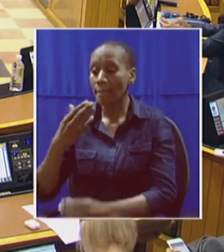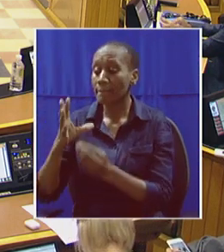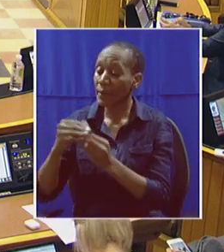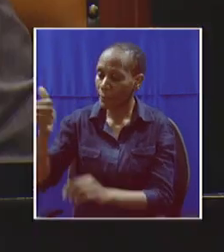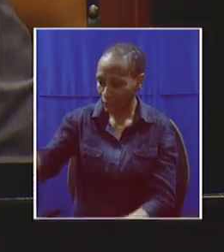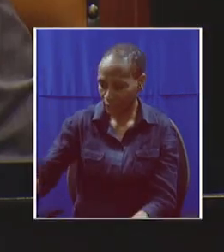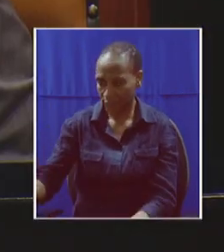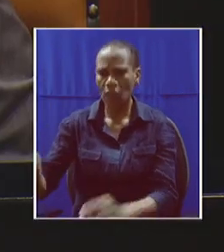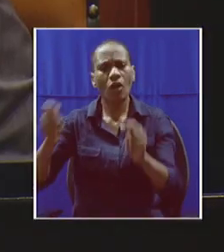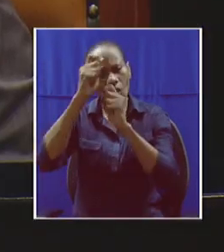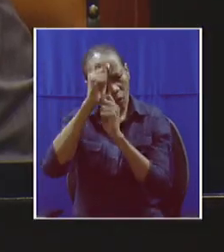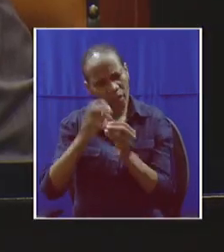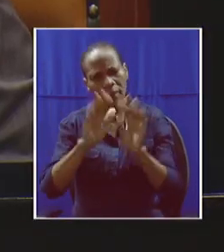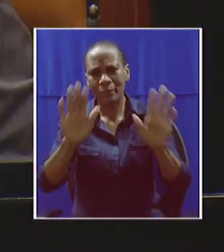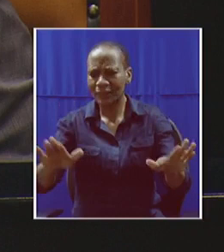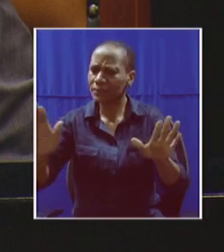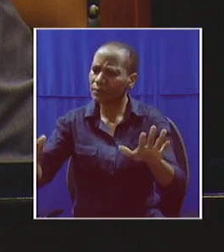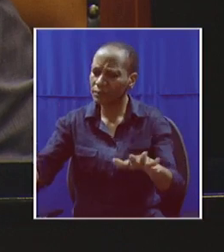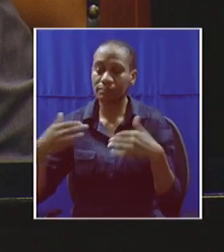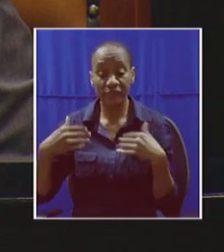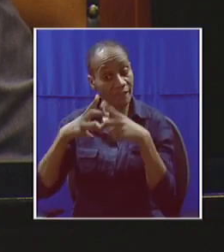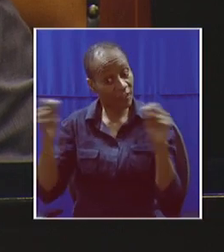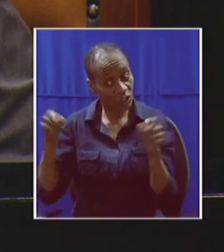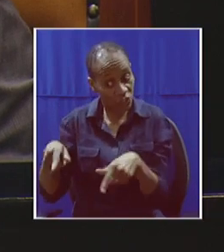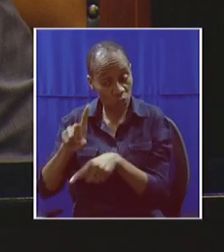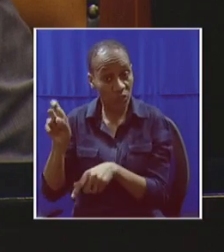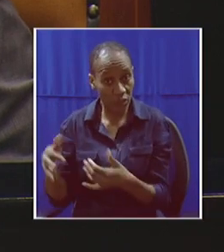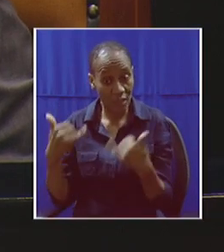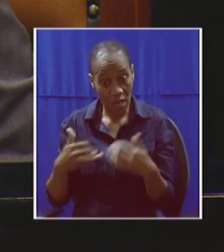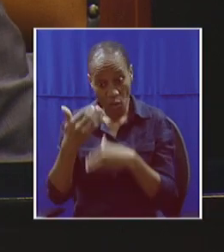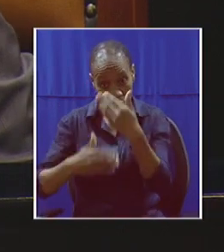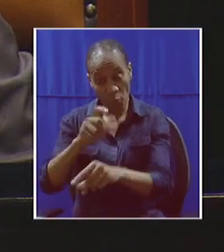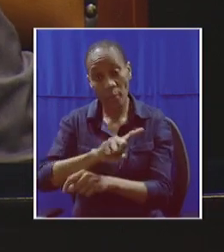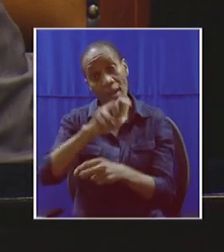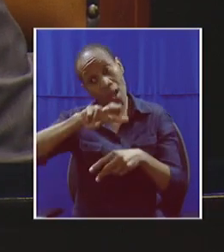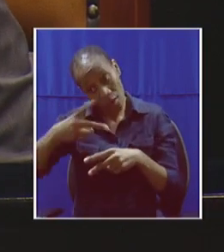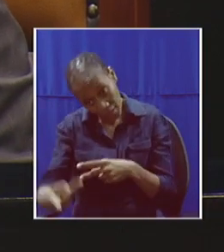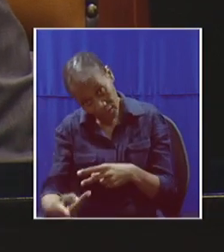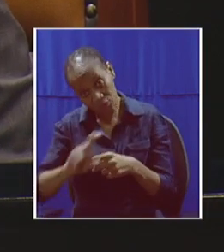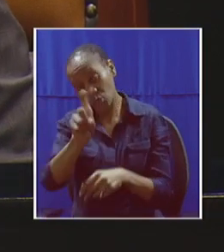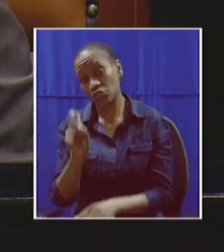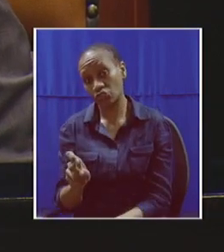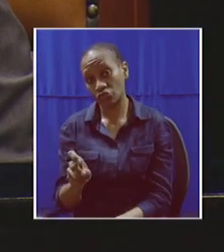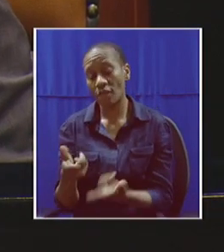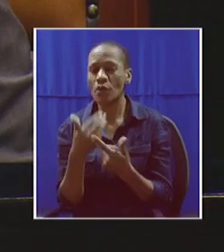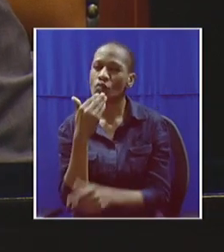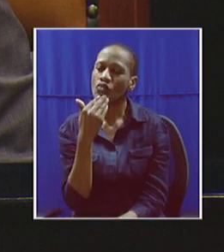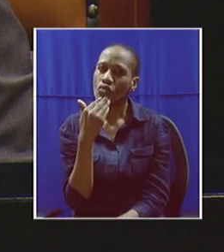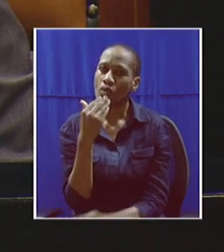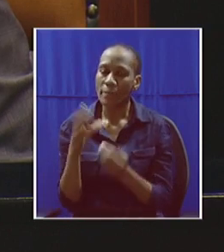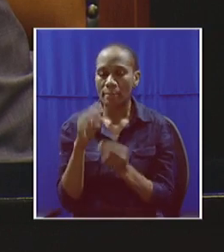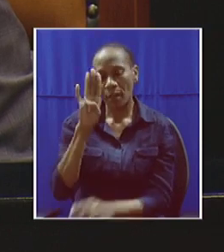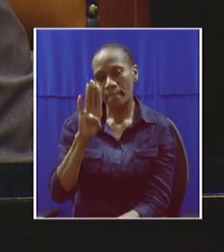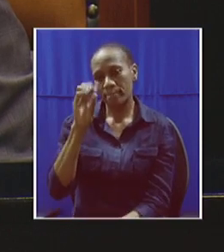ruled on this matter and we will proceed to the next question yeah the next question has been asked by The Honorable